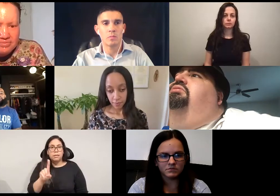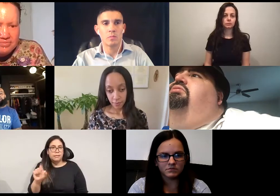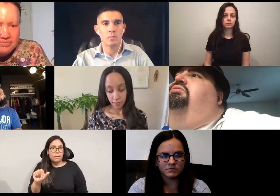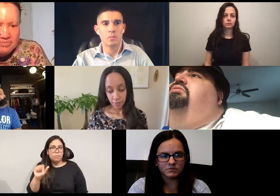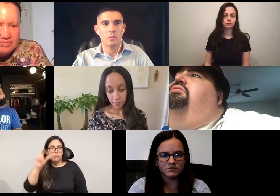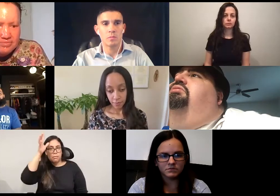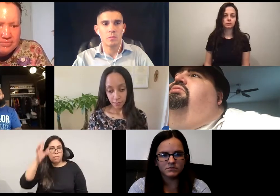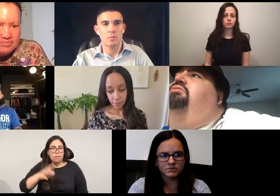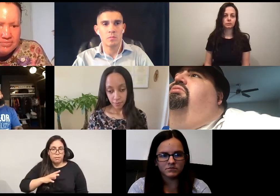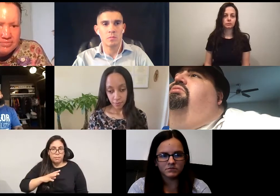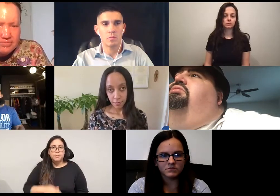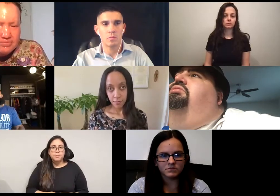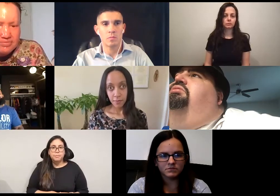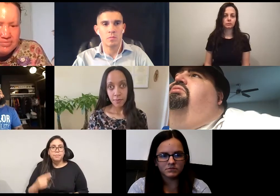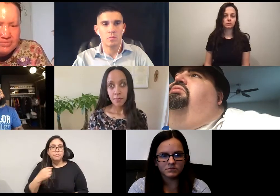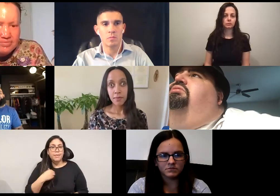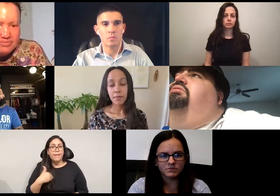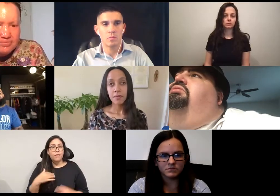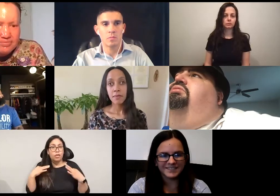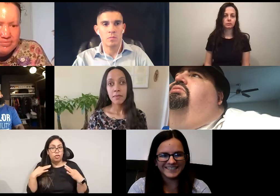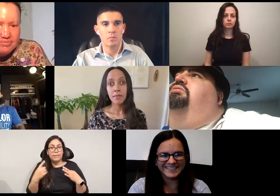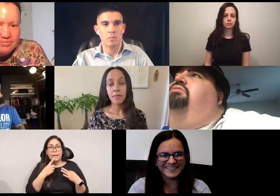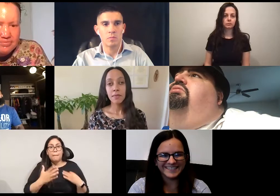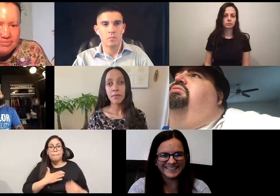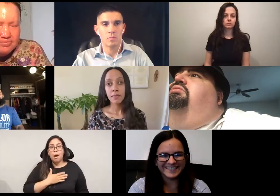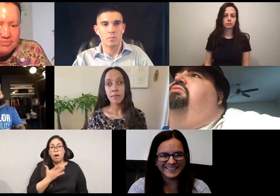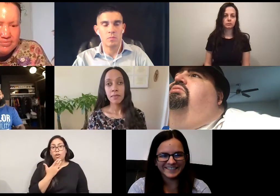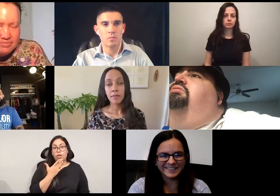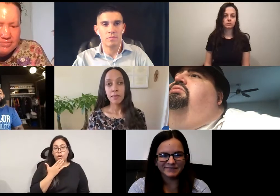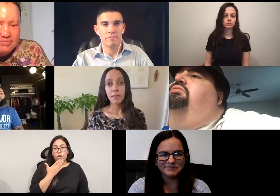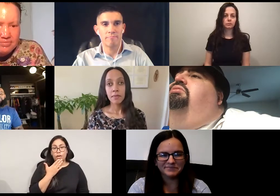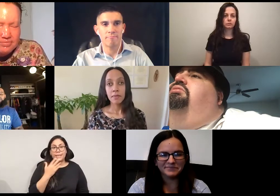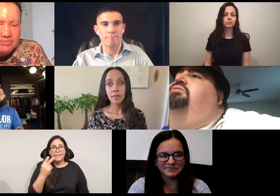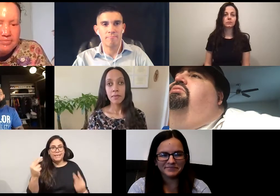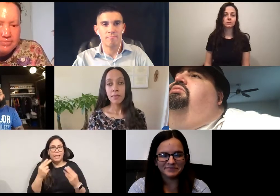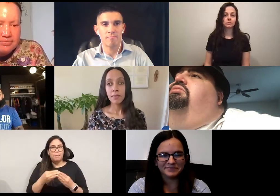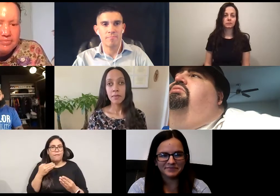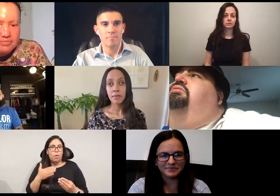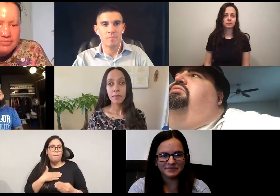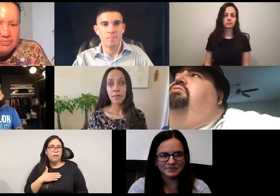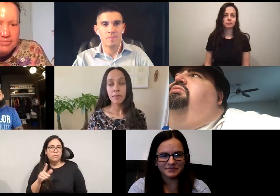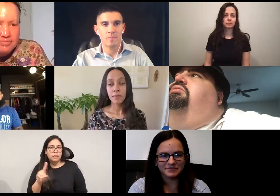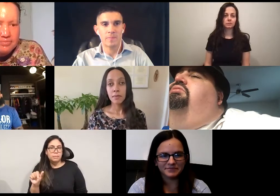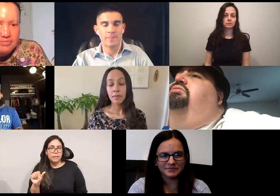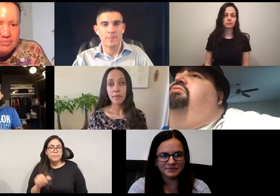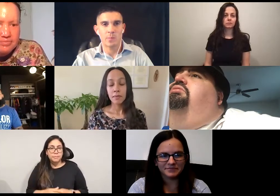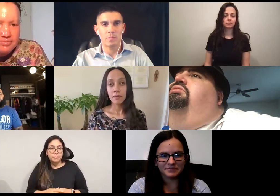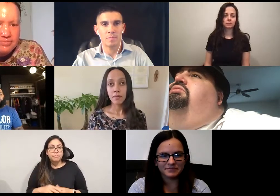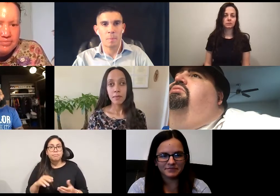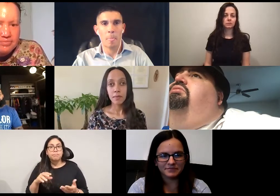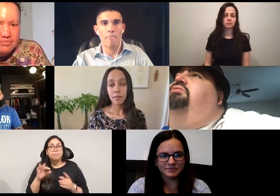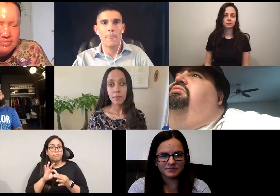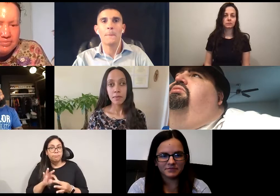and I do have a shirt that says my color is seen before my disability. So just to pertain